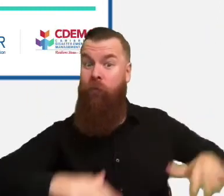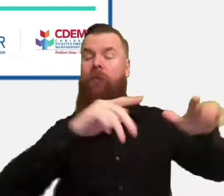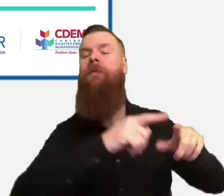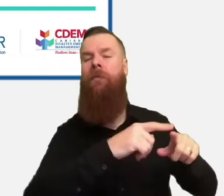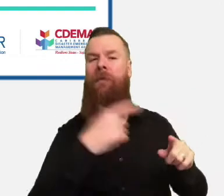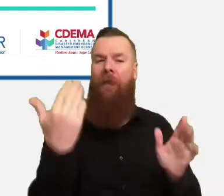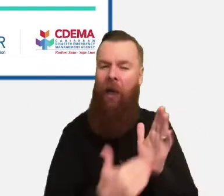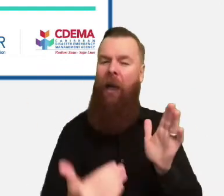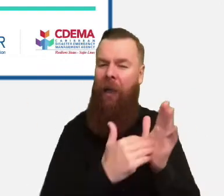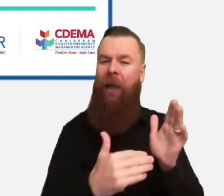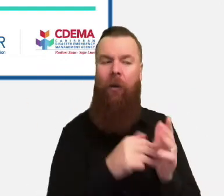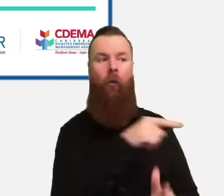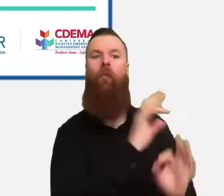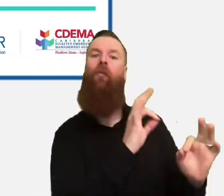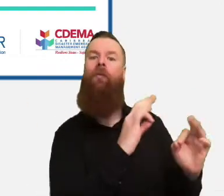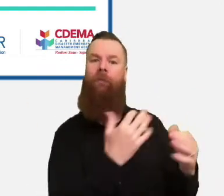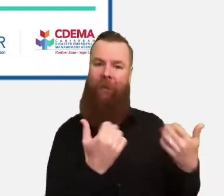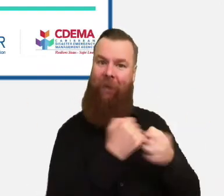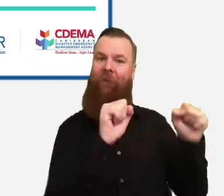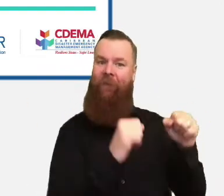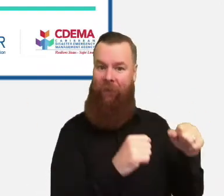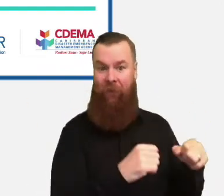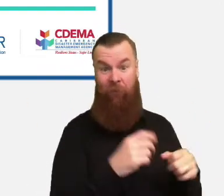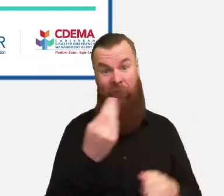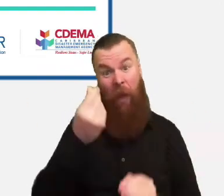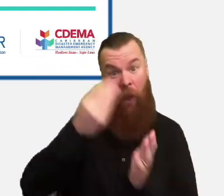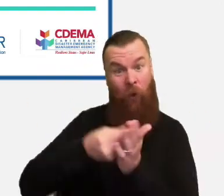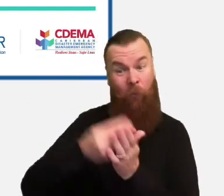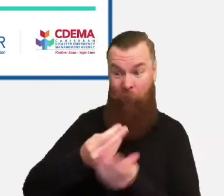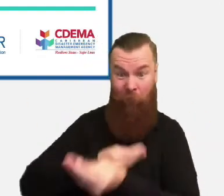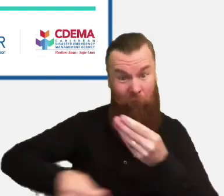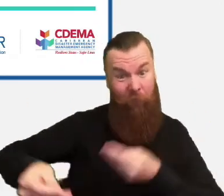have plenty of evidence to show that it is an economically sound investment.